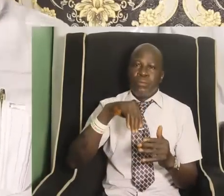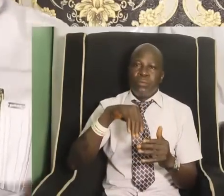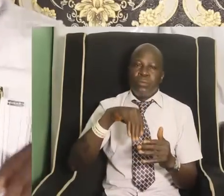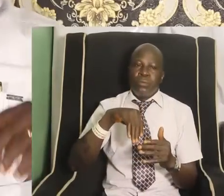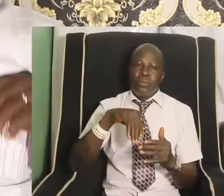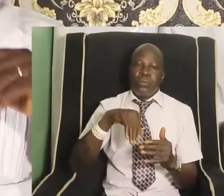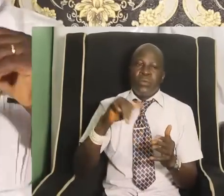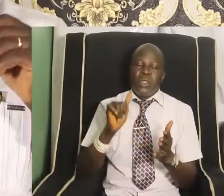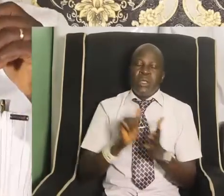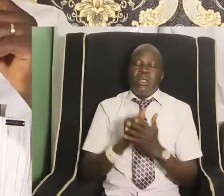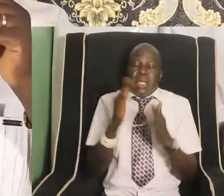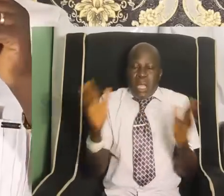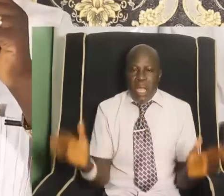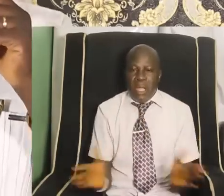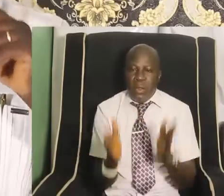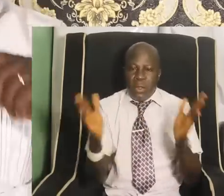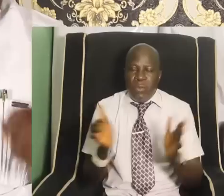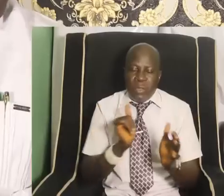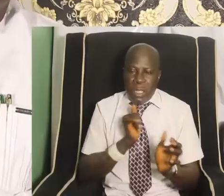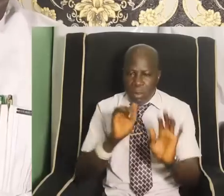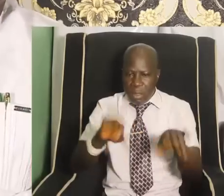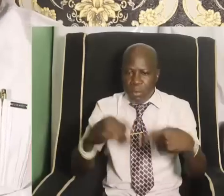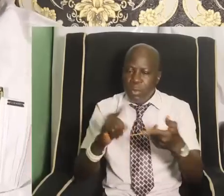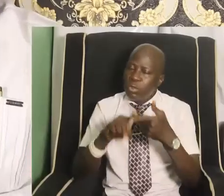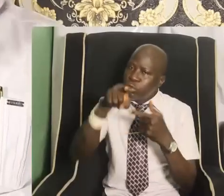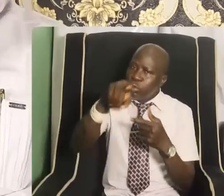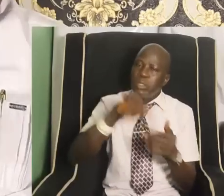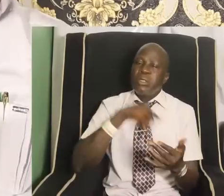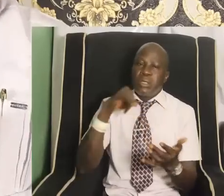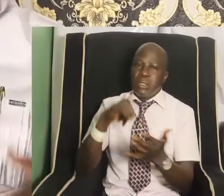Shall it be? My advice for you is this.